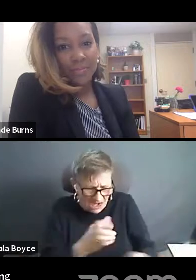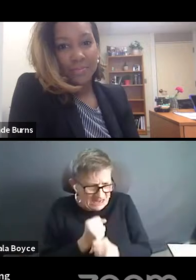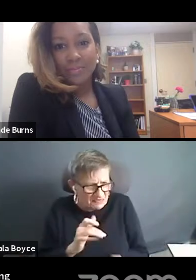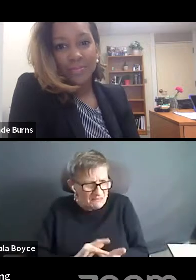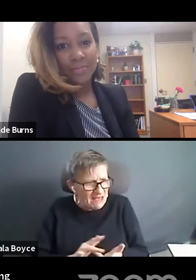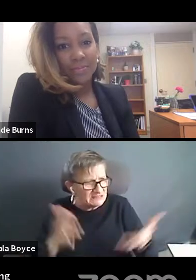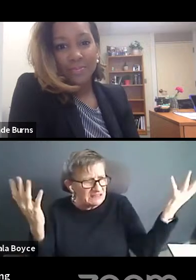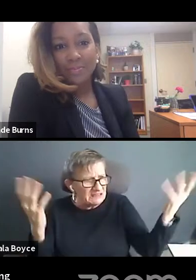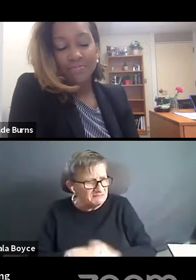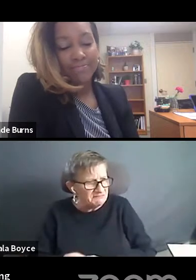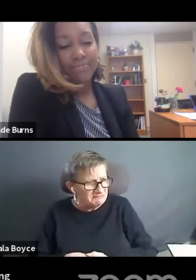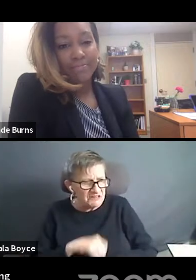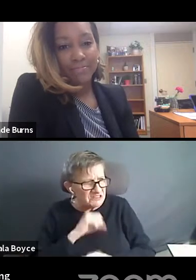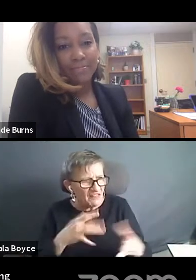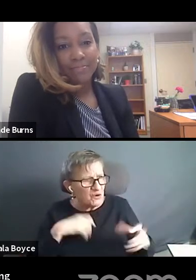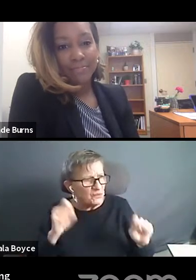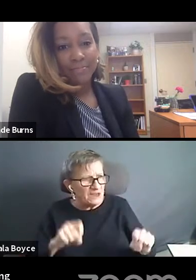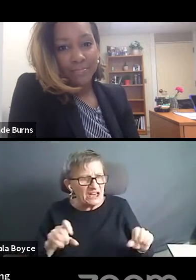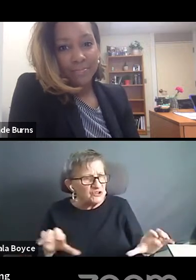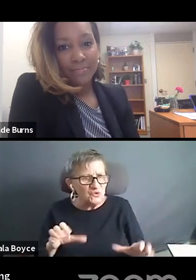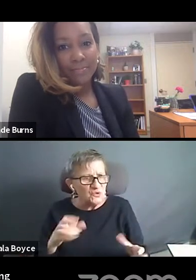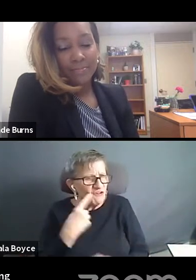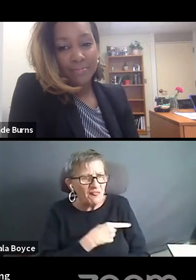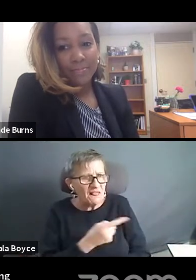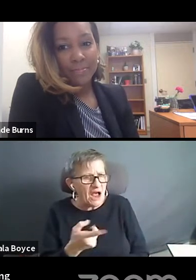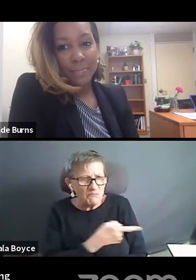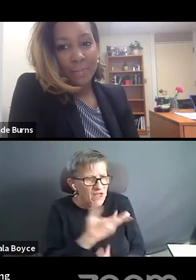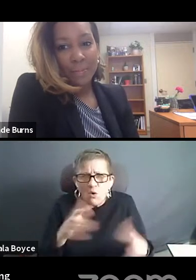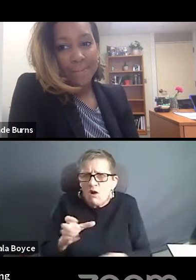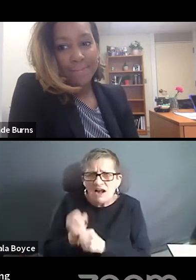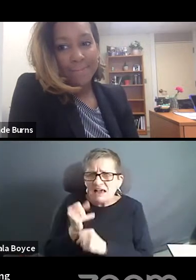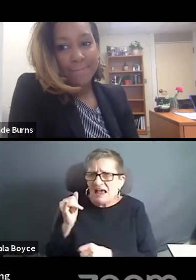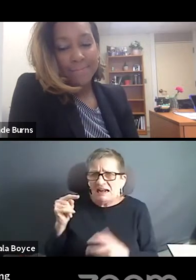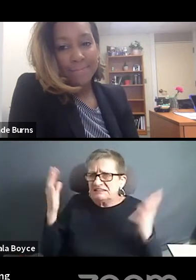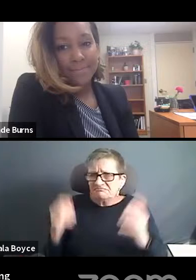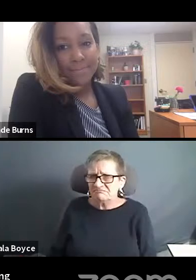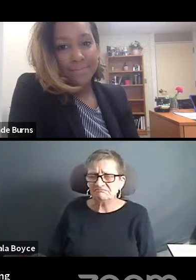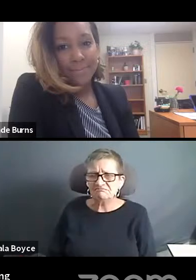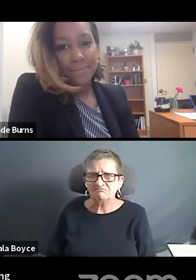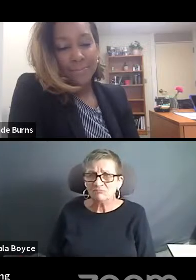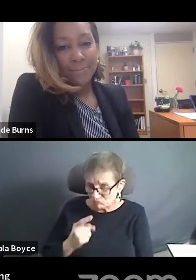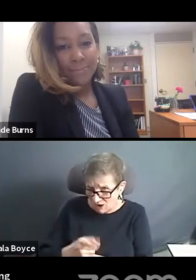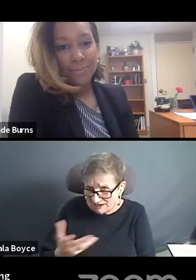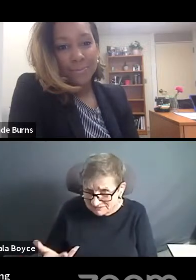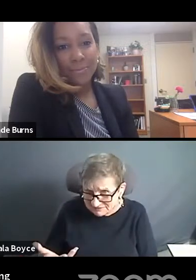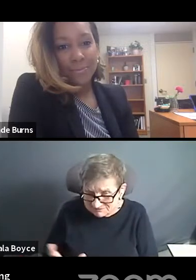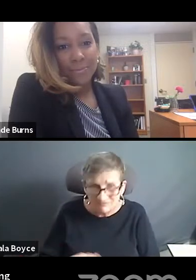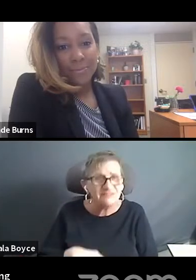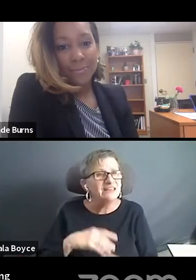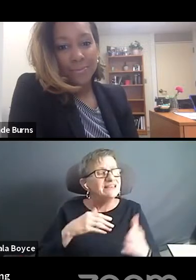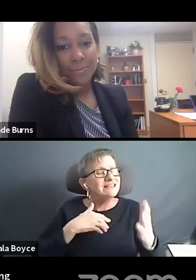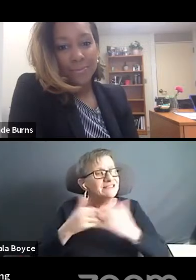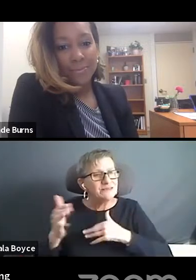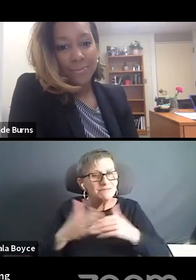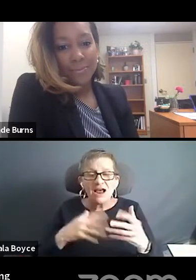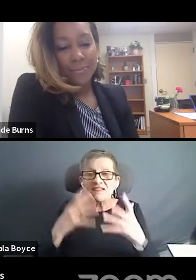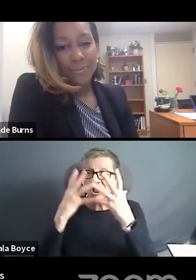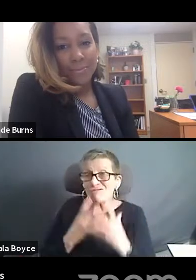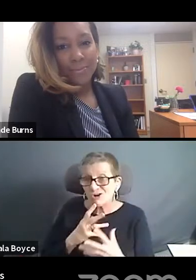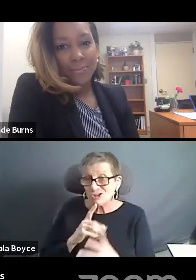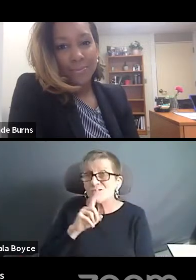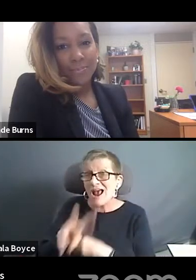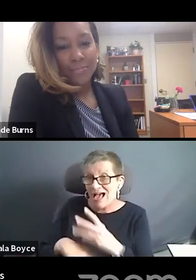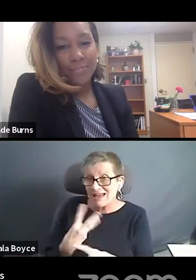medicine. There's nothing that we can do because they just don't want to get it, right? Now, despite the unfortunate reality